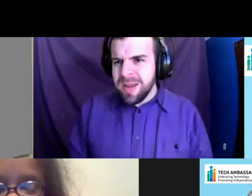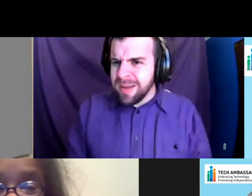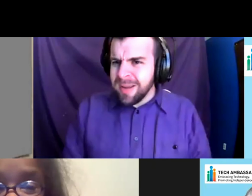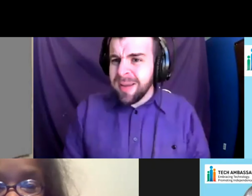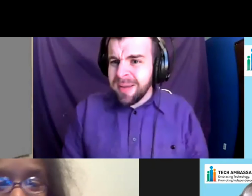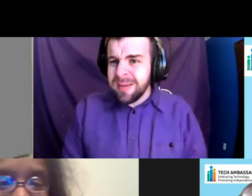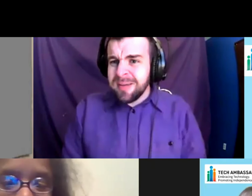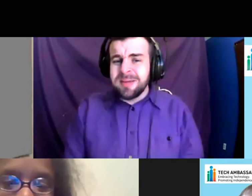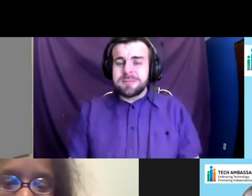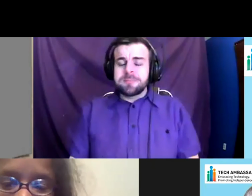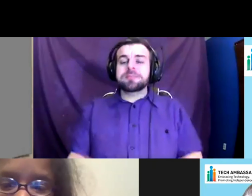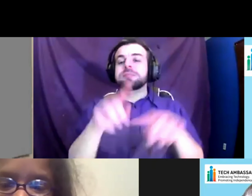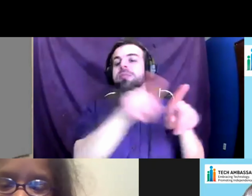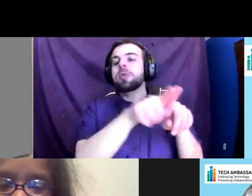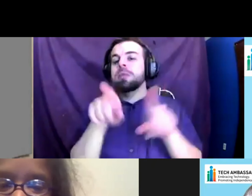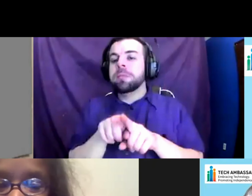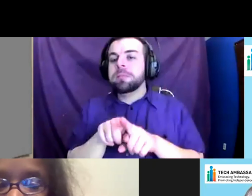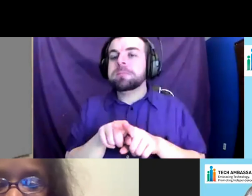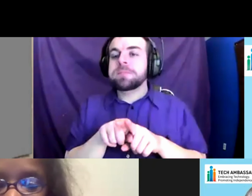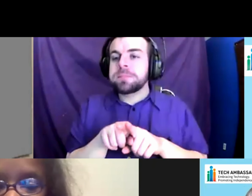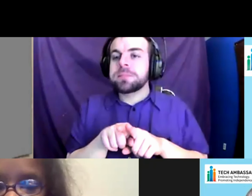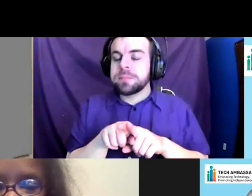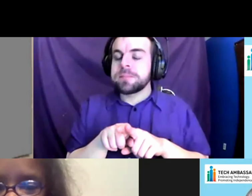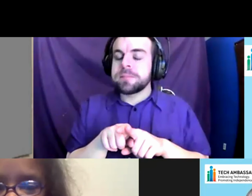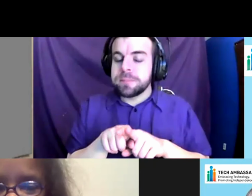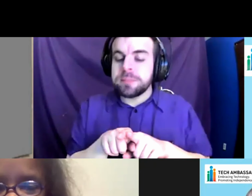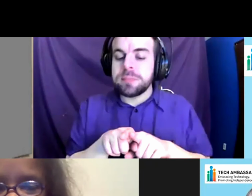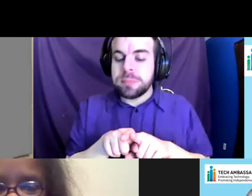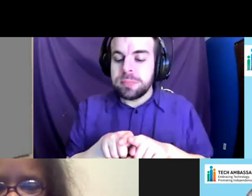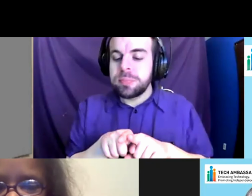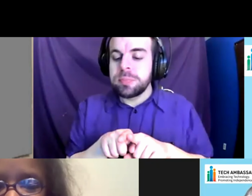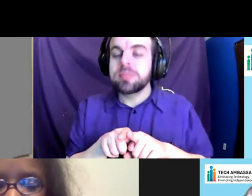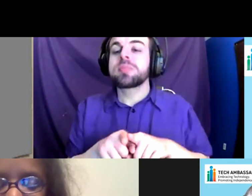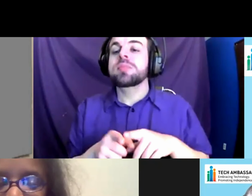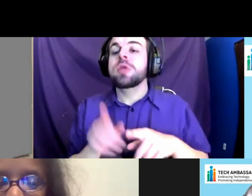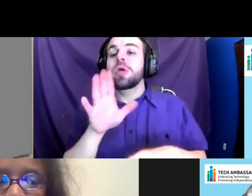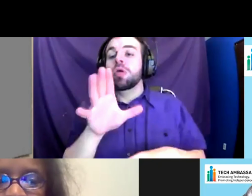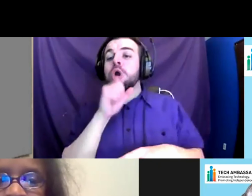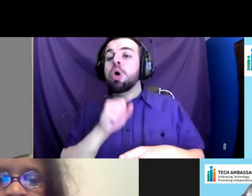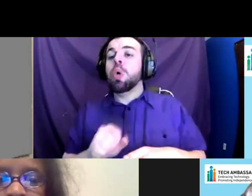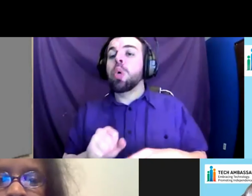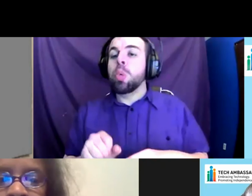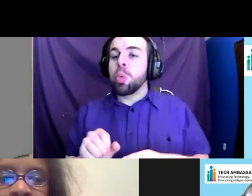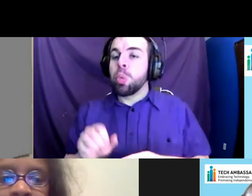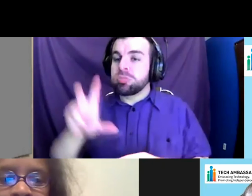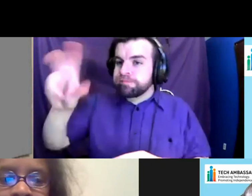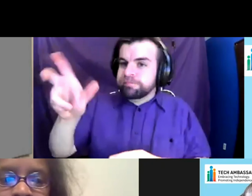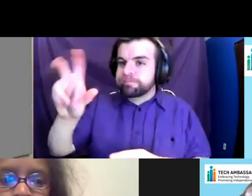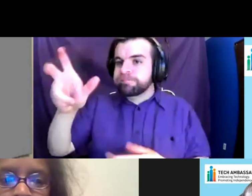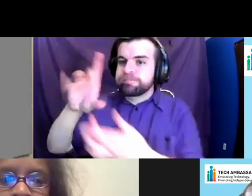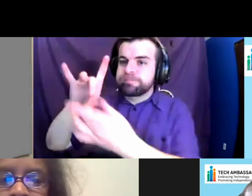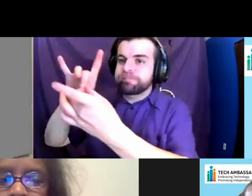when you do it, when you take your old thermostat out, put Yeah. it somewhere.